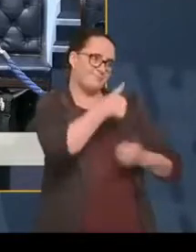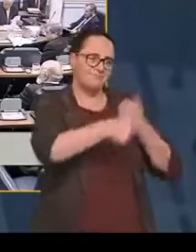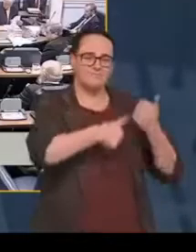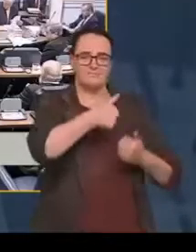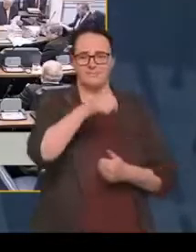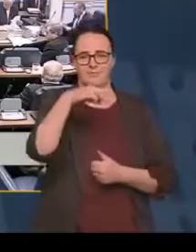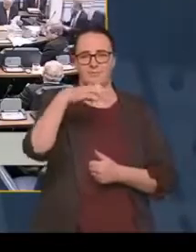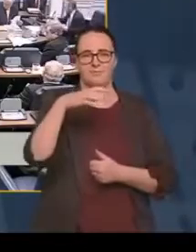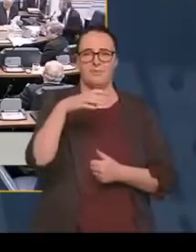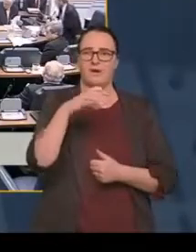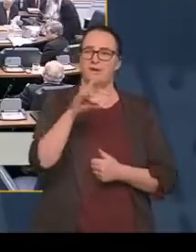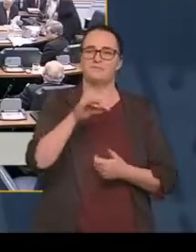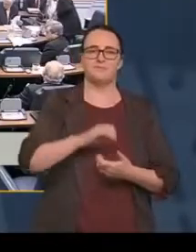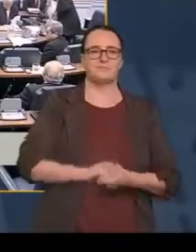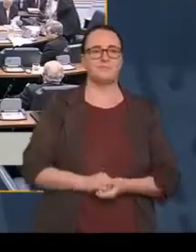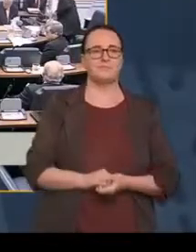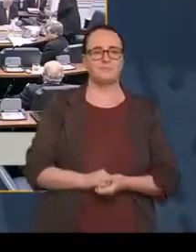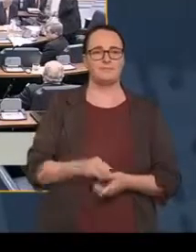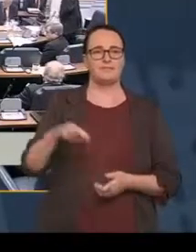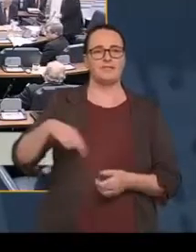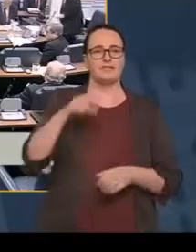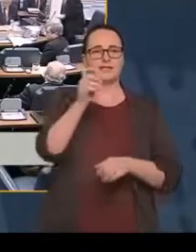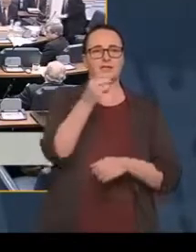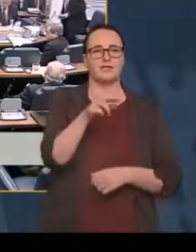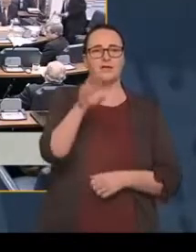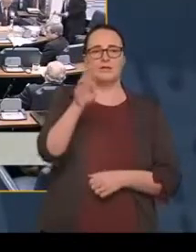Mark. Thank you. Senator Buttimer.